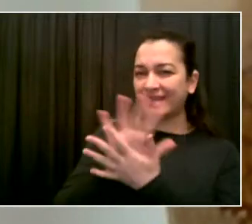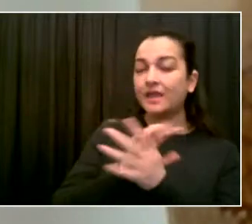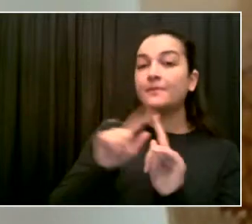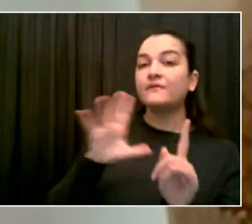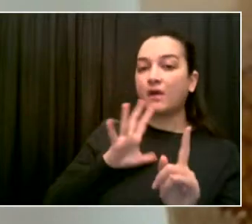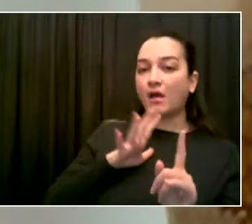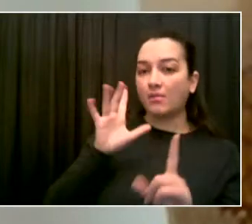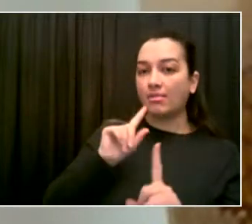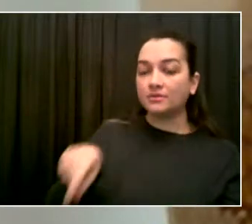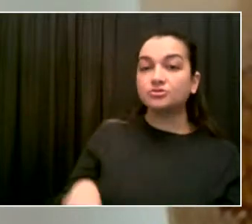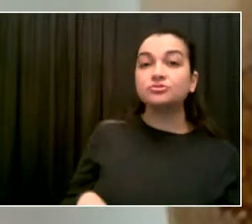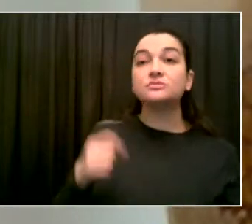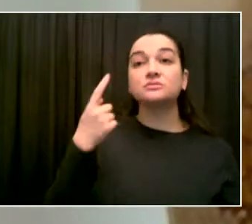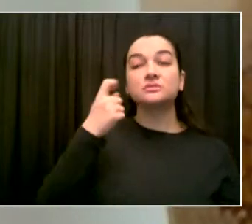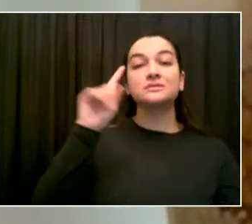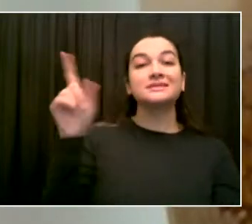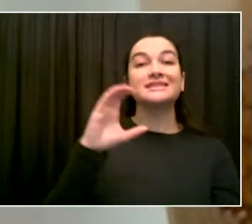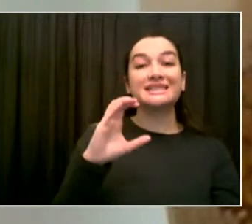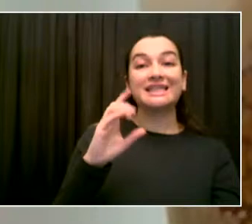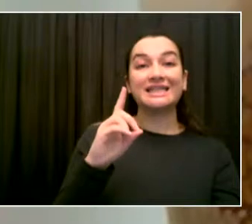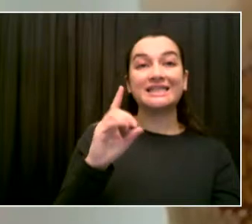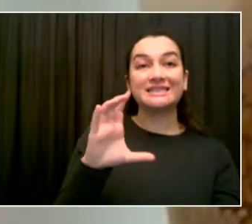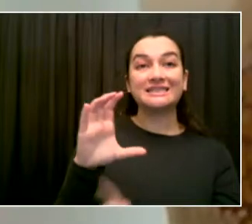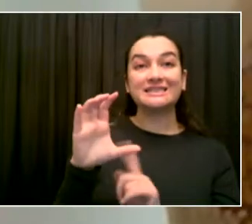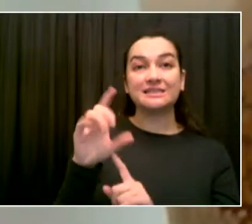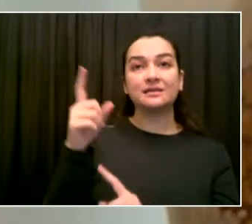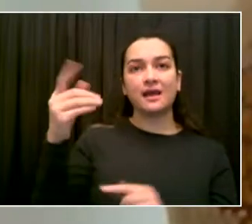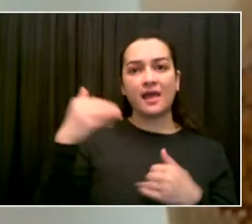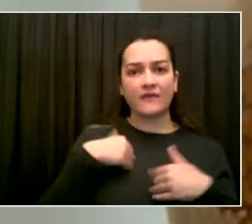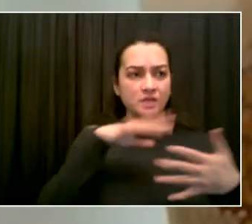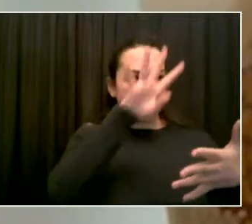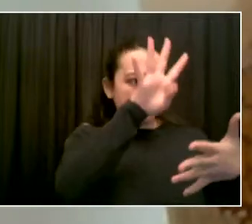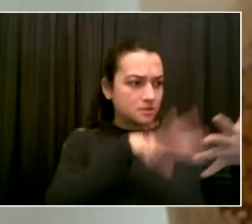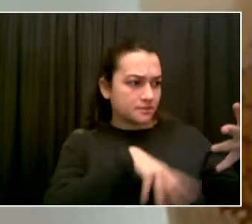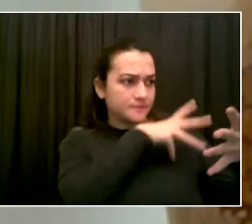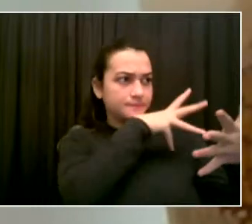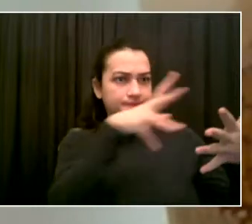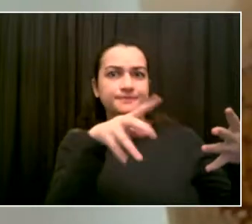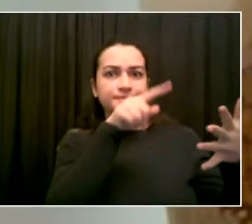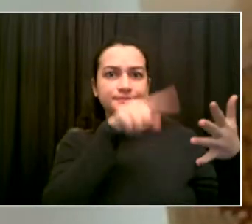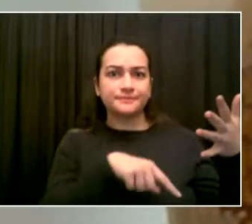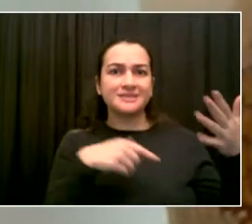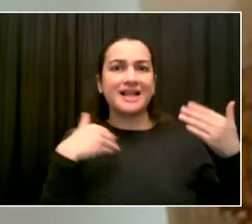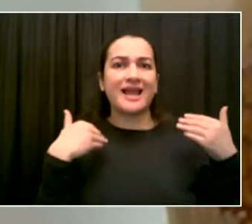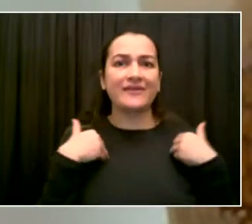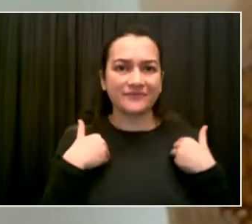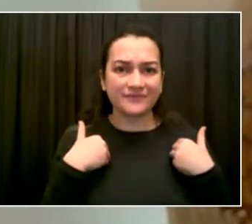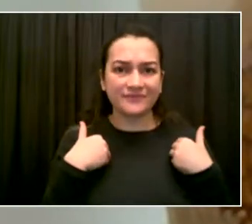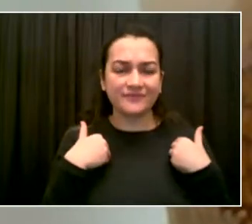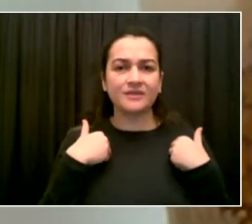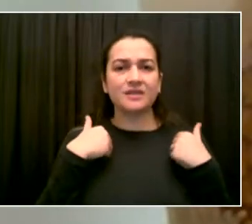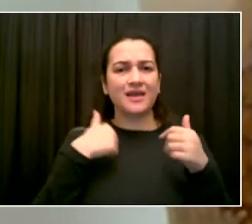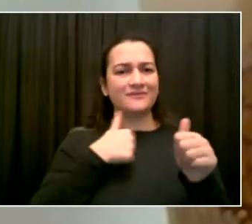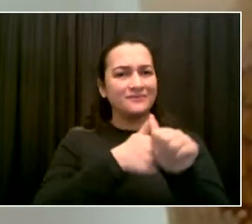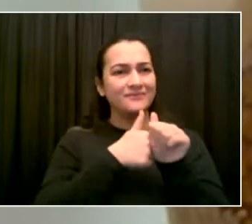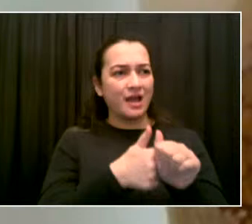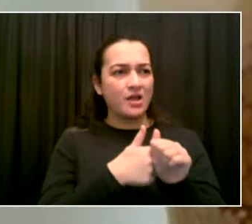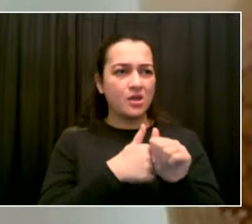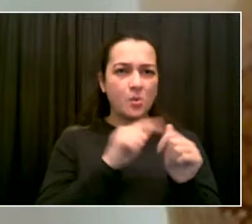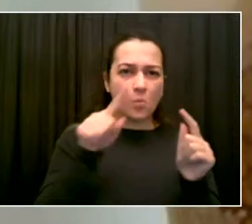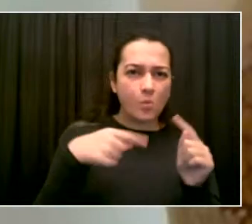to decide, what safety measures schools should have based on two factors. One are the number of cases